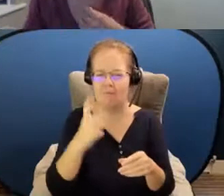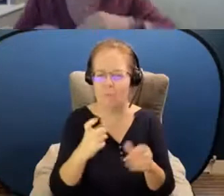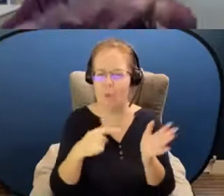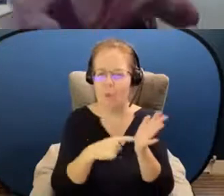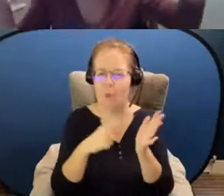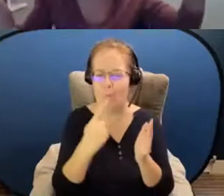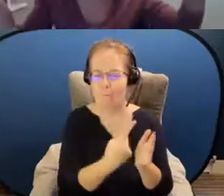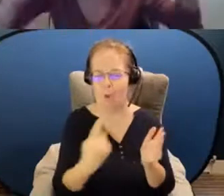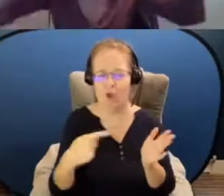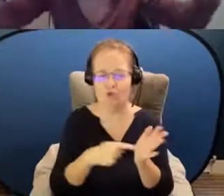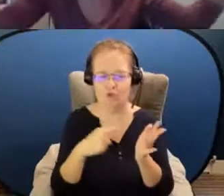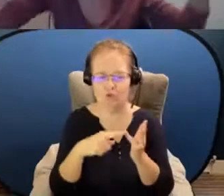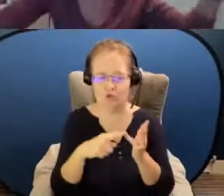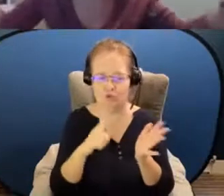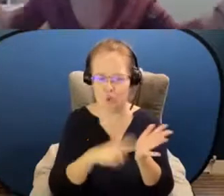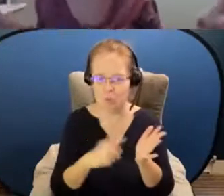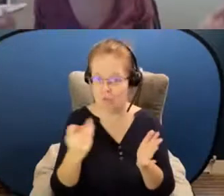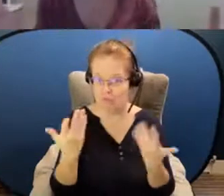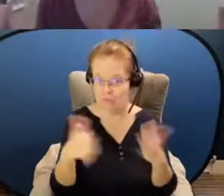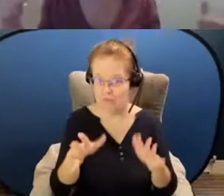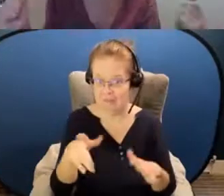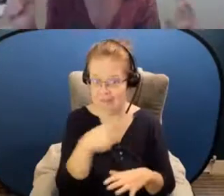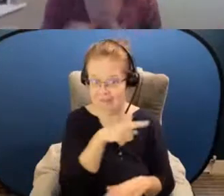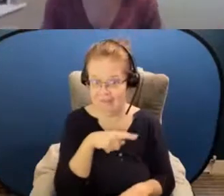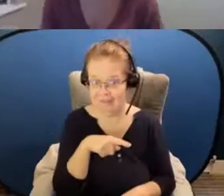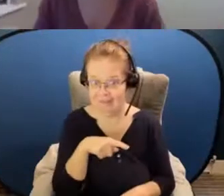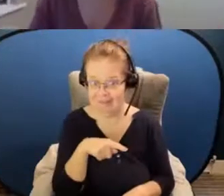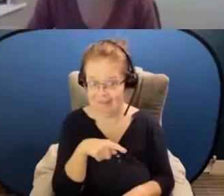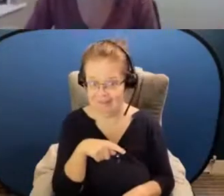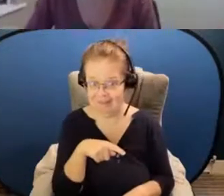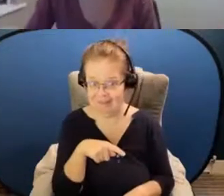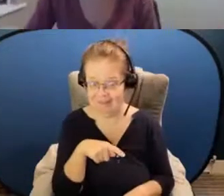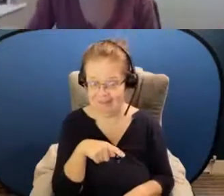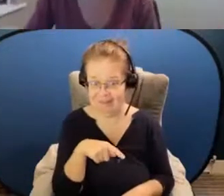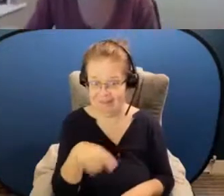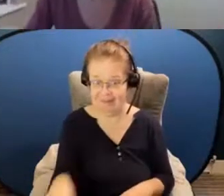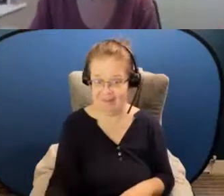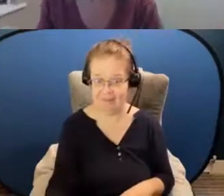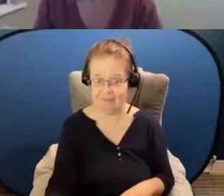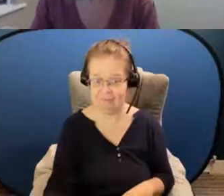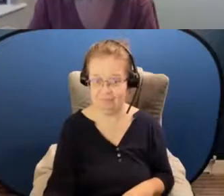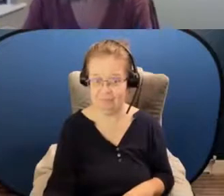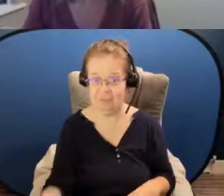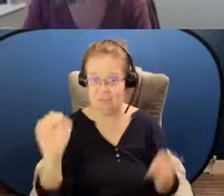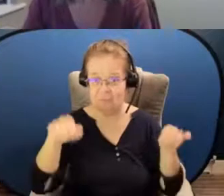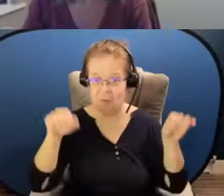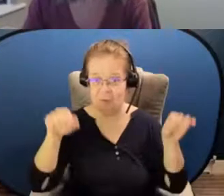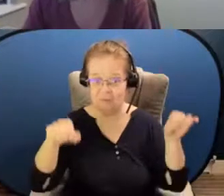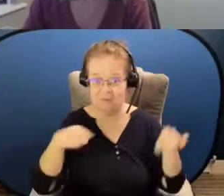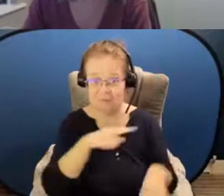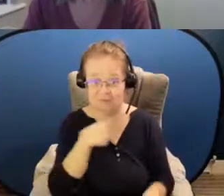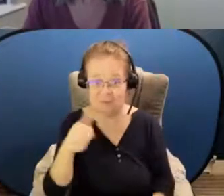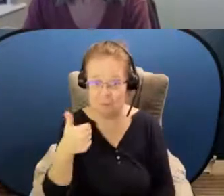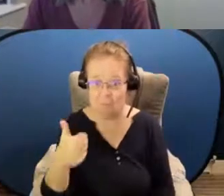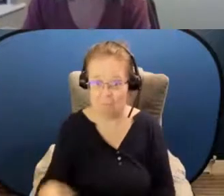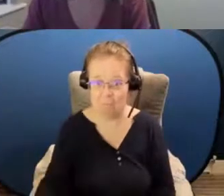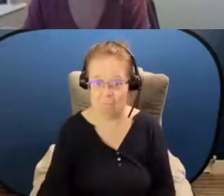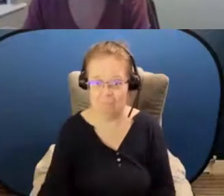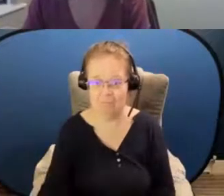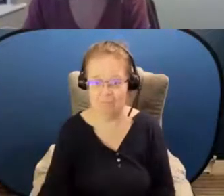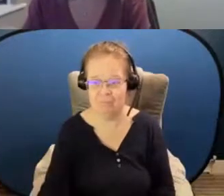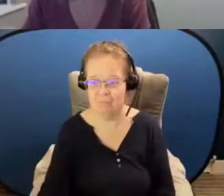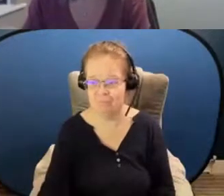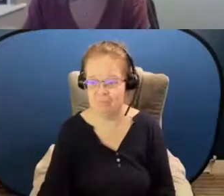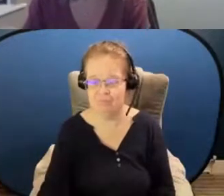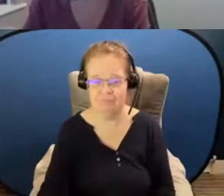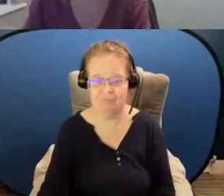cool. Has anyone done that sort of bringing together? I'm seeing some nodding. One thing that's